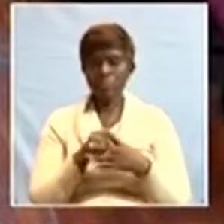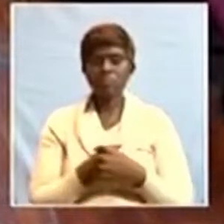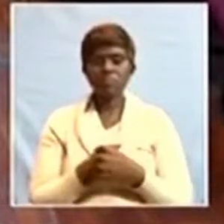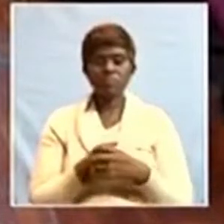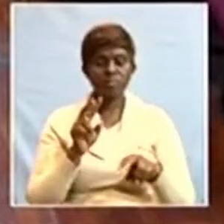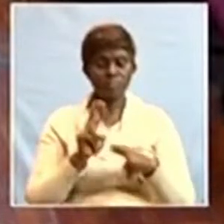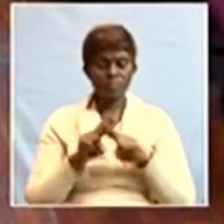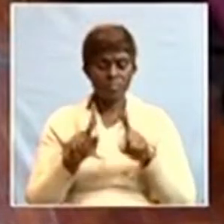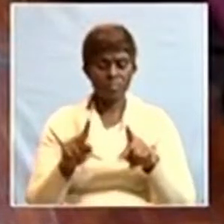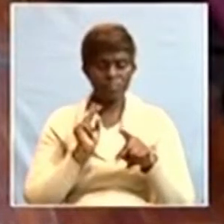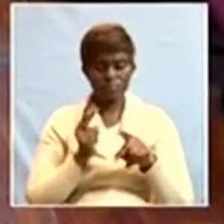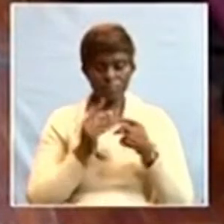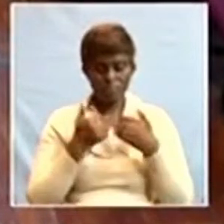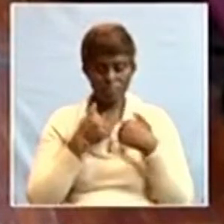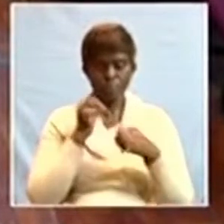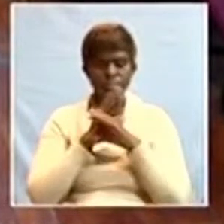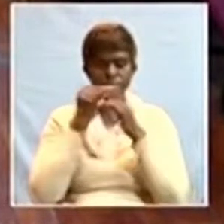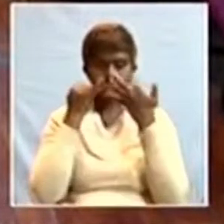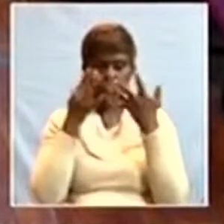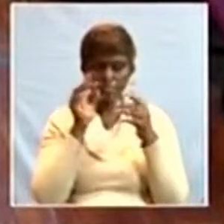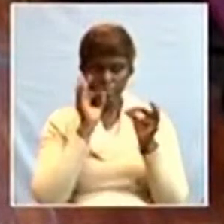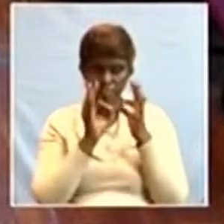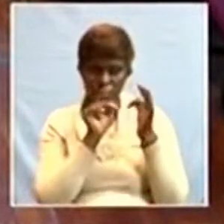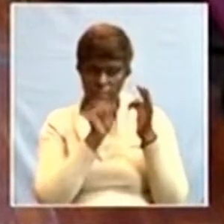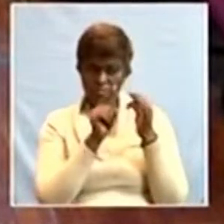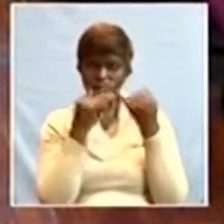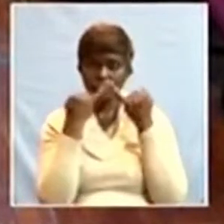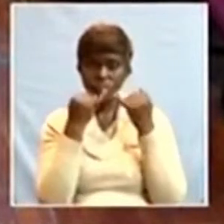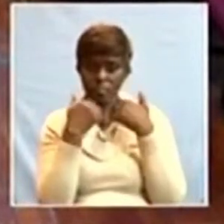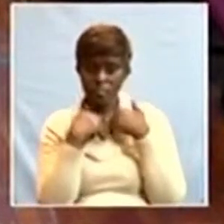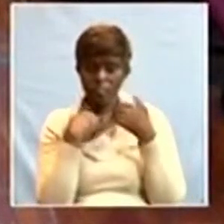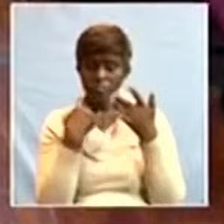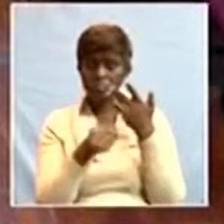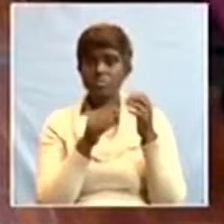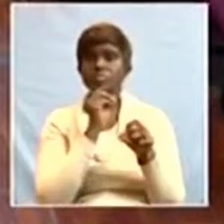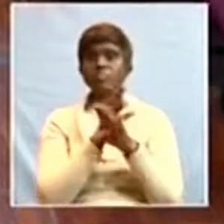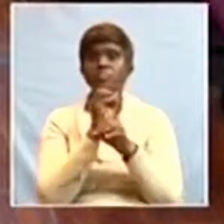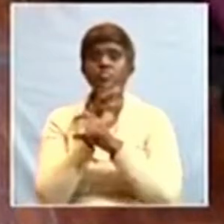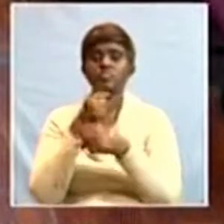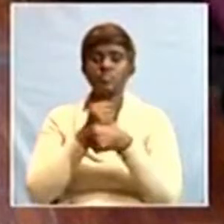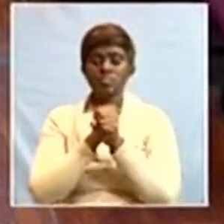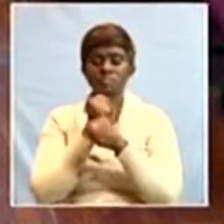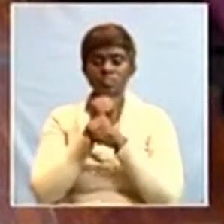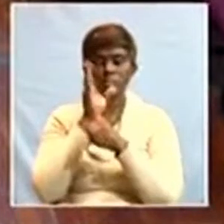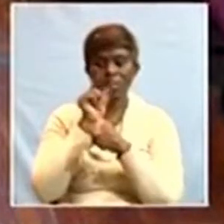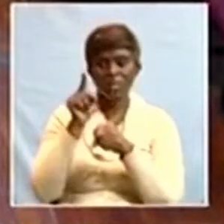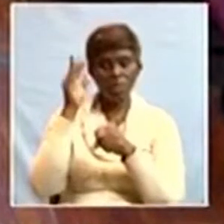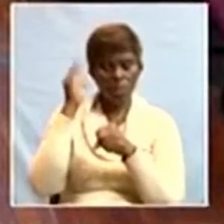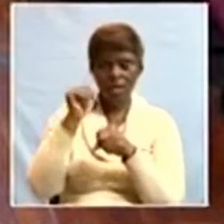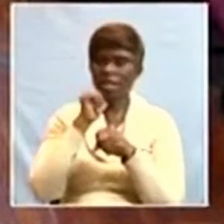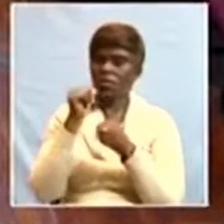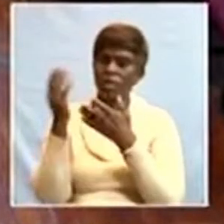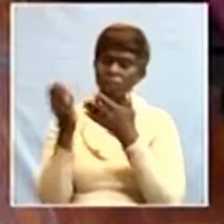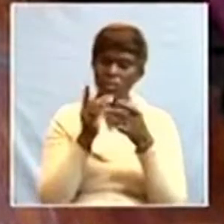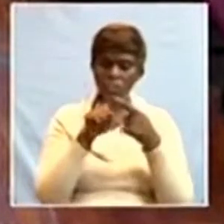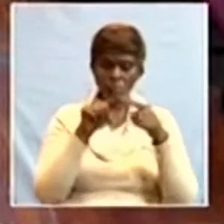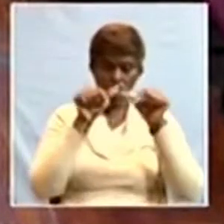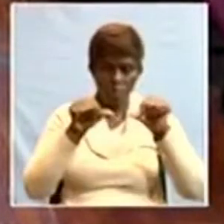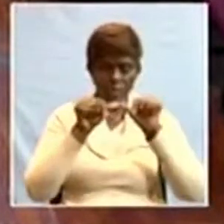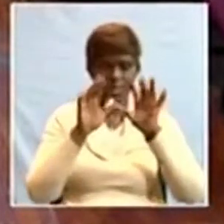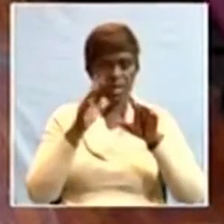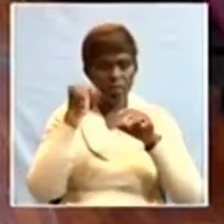So, Chair, as we have said before, if this information has been available, why was it not provided to the